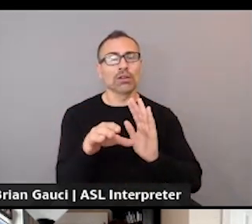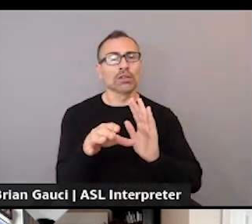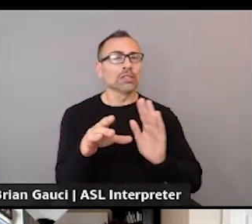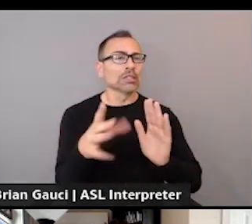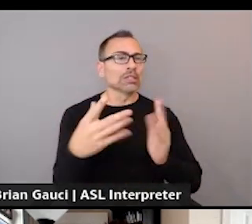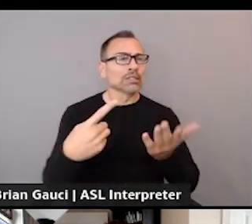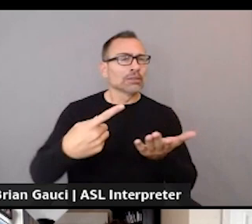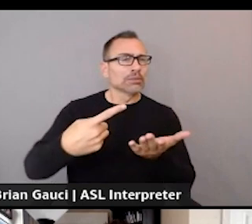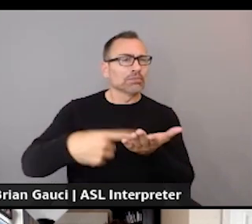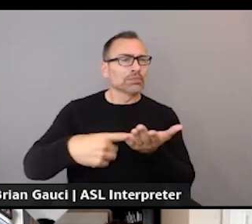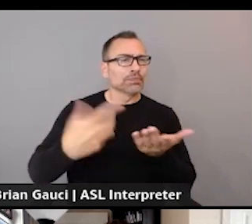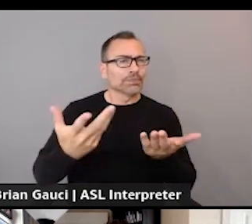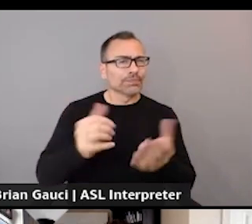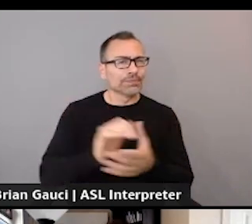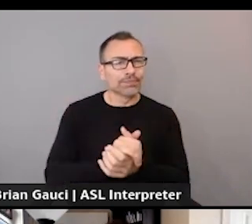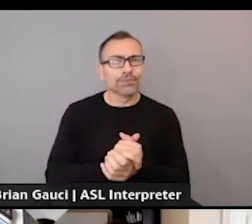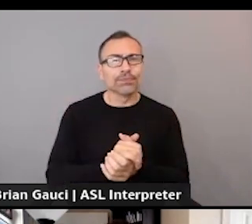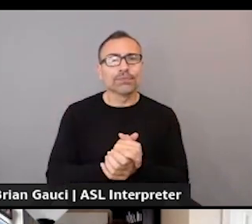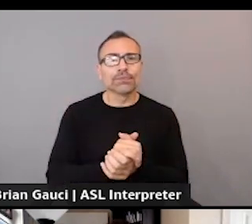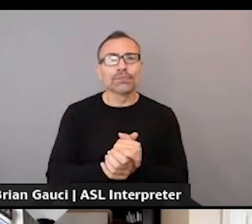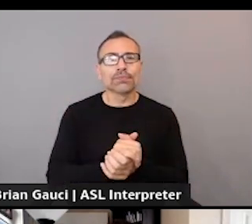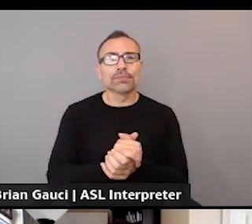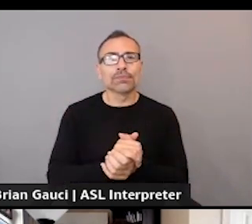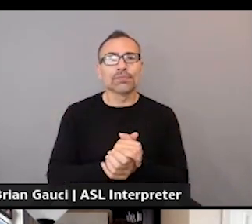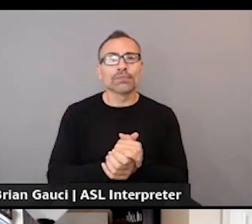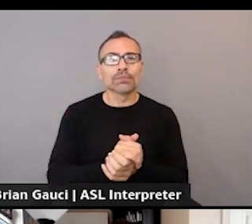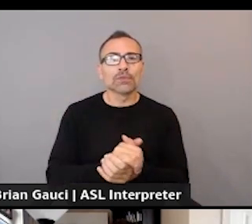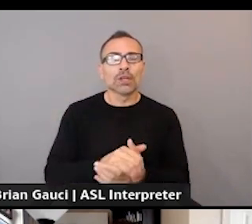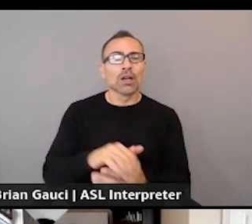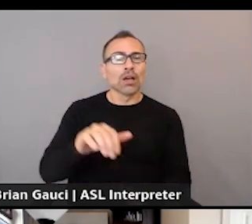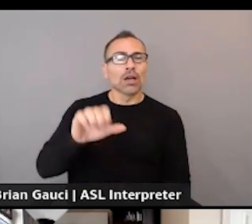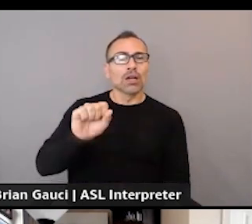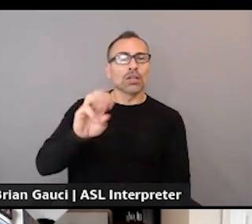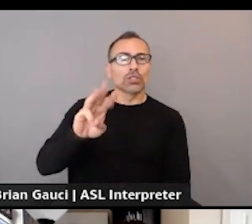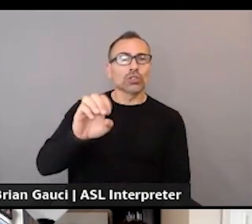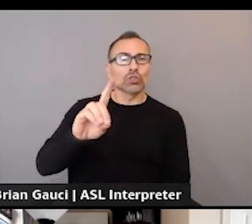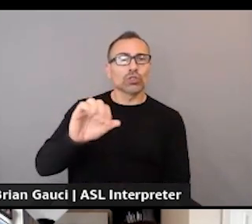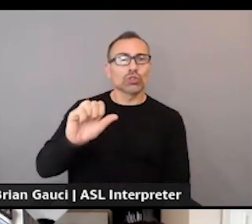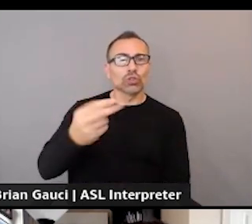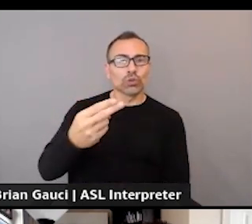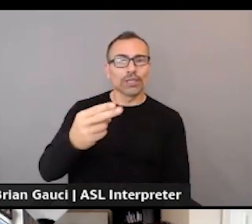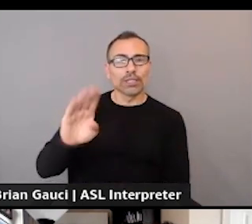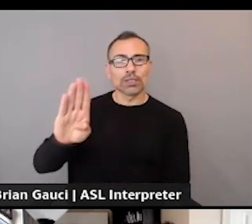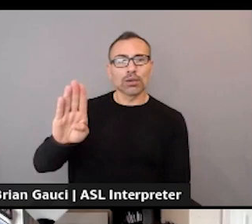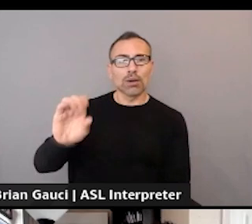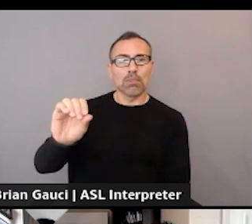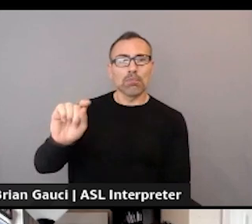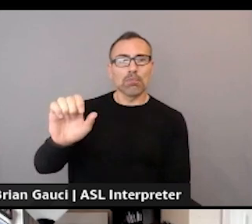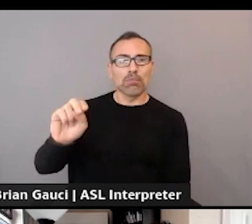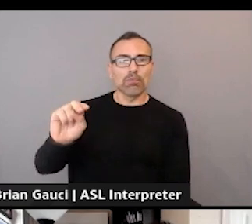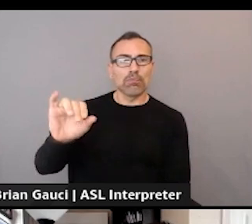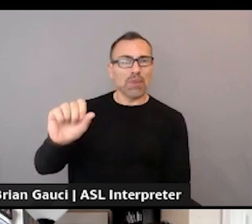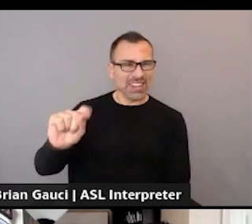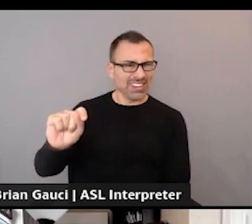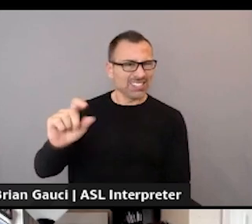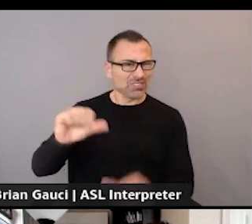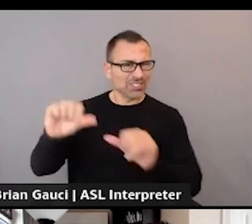about a Swedish botanist and what he worked on,